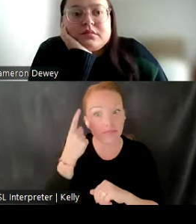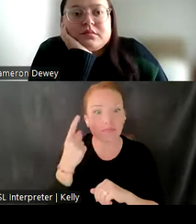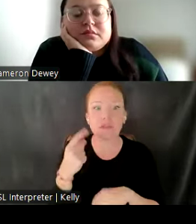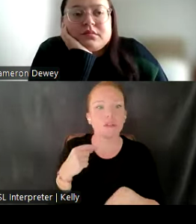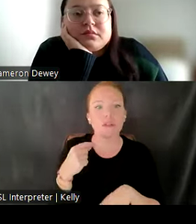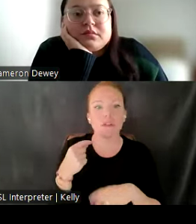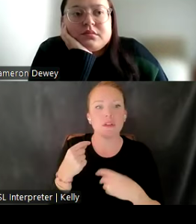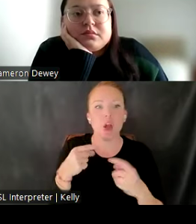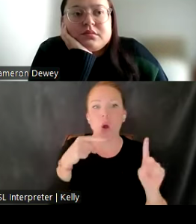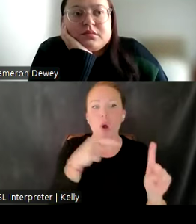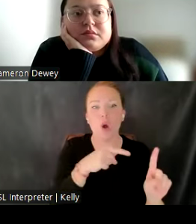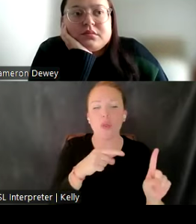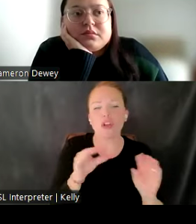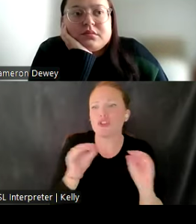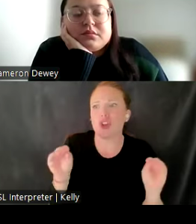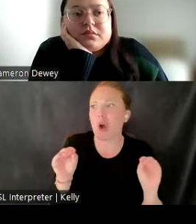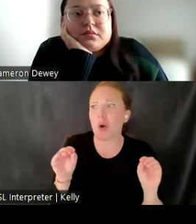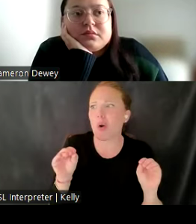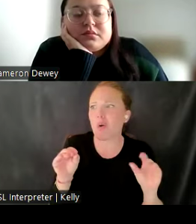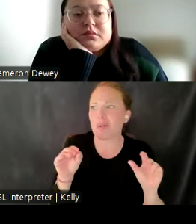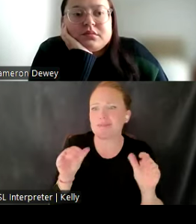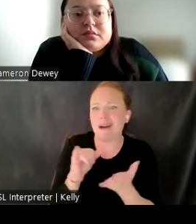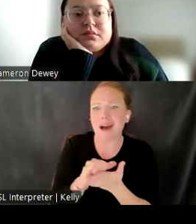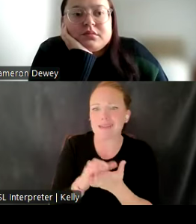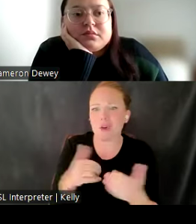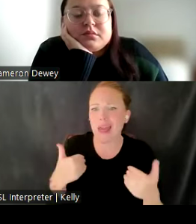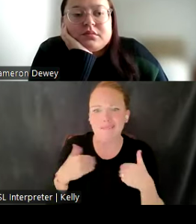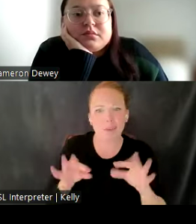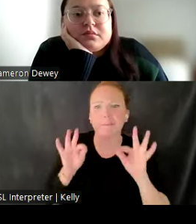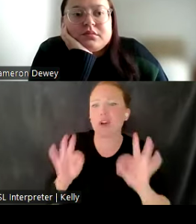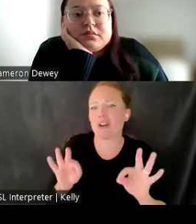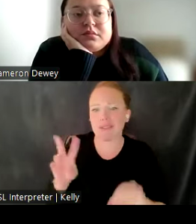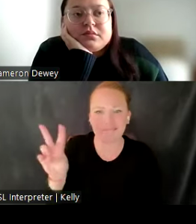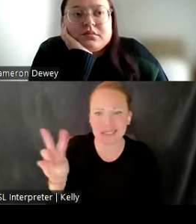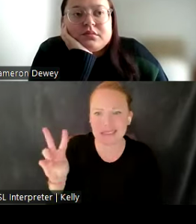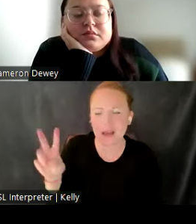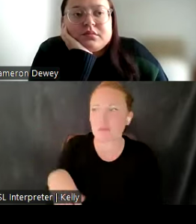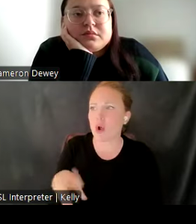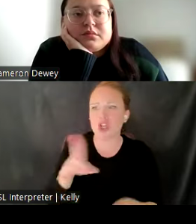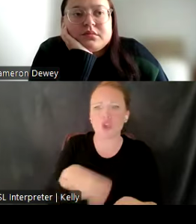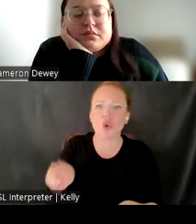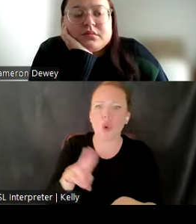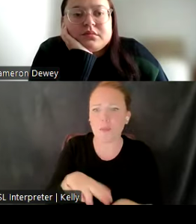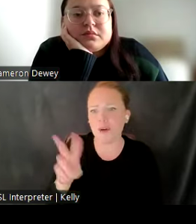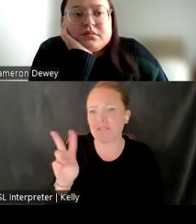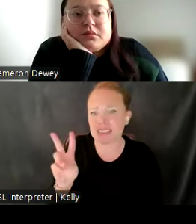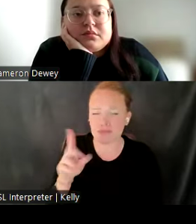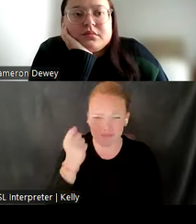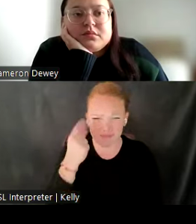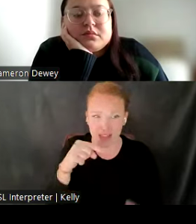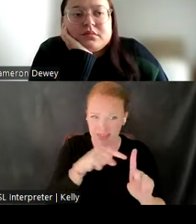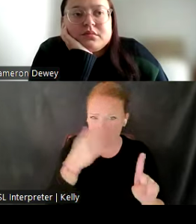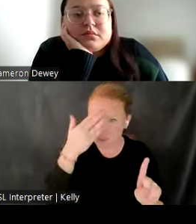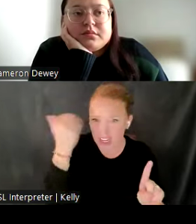thing as a perfect or typical victim. Keep in mind that forgetting details of an assault is